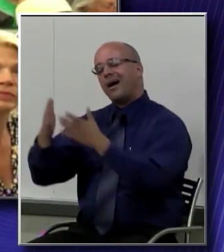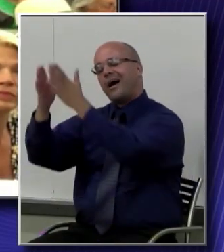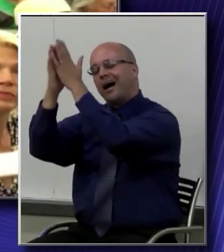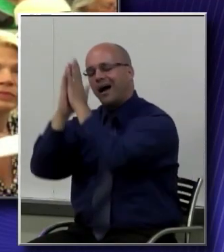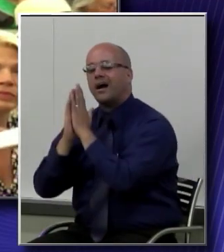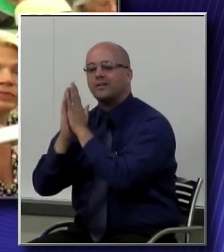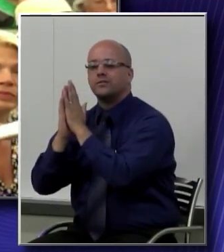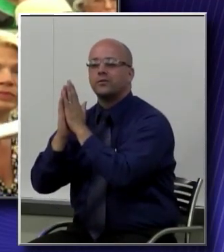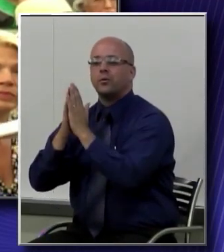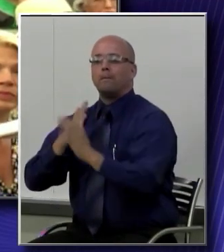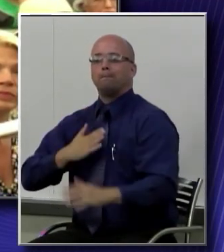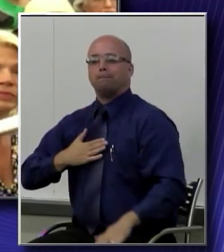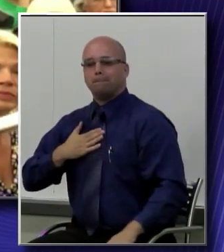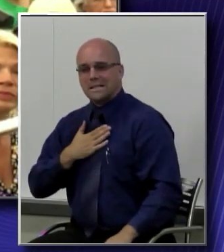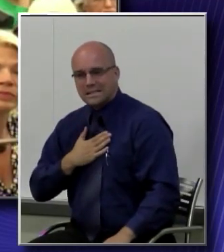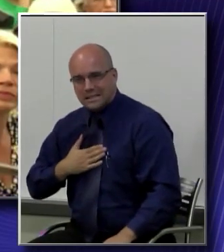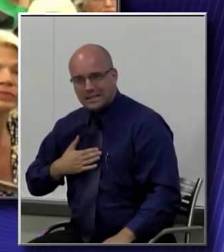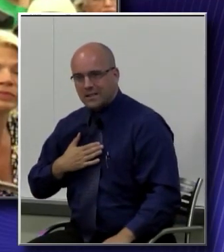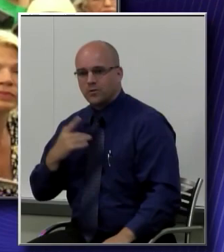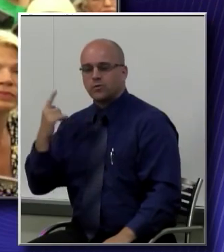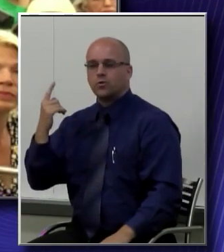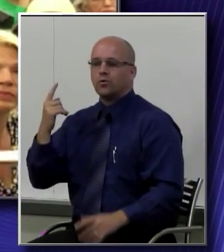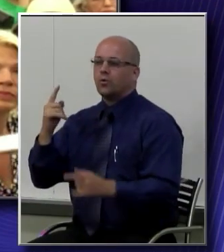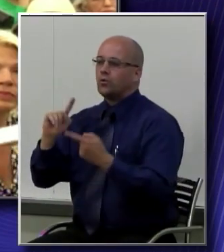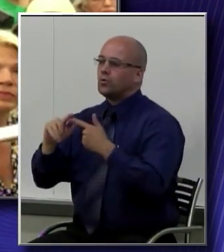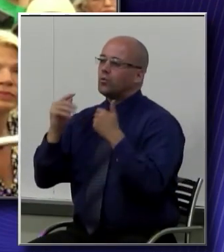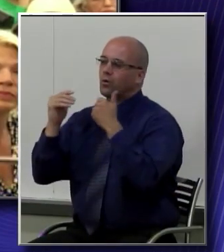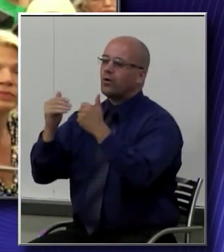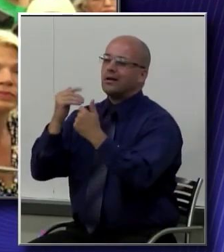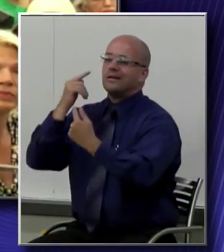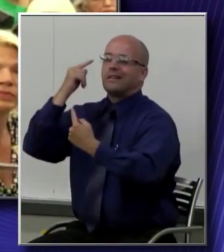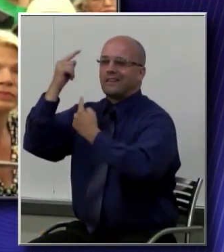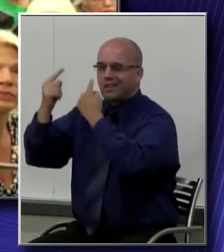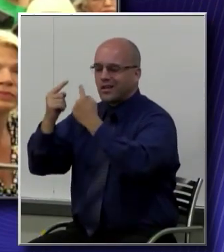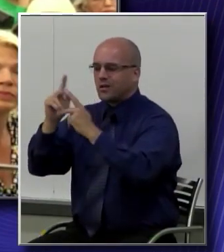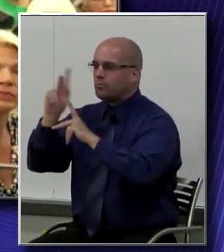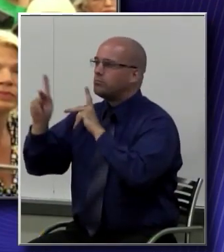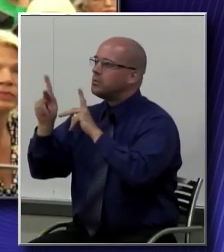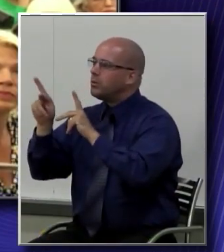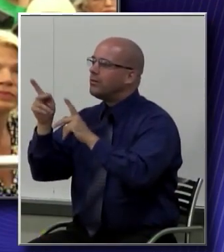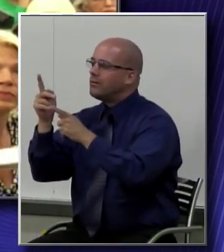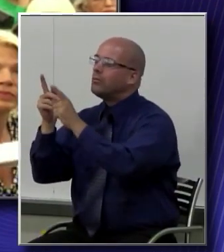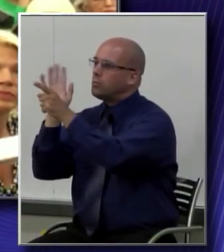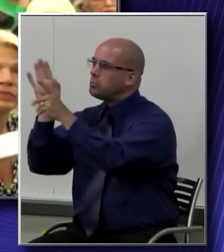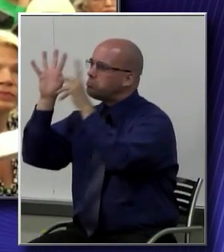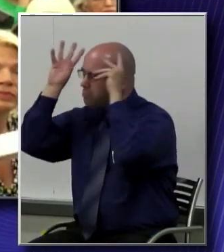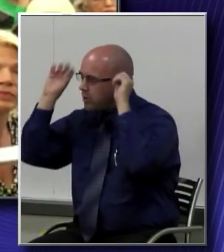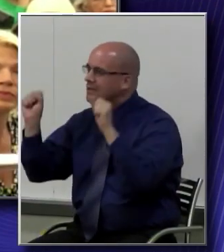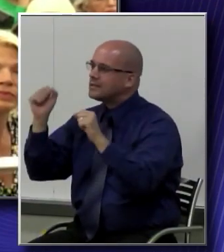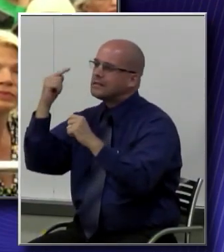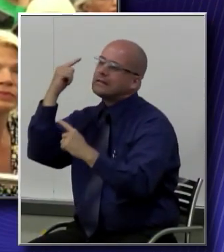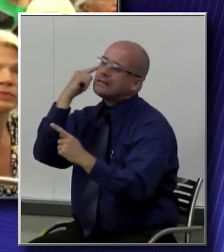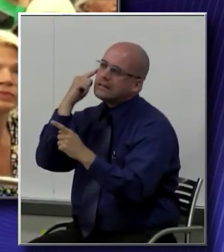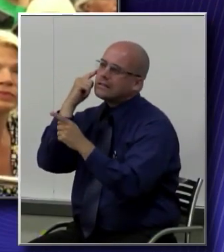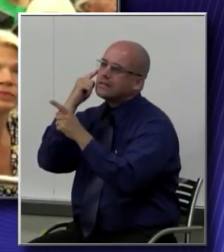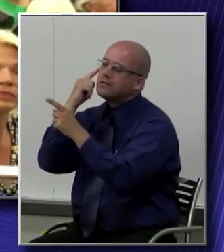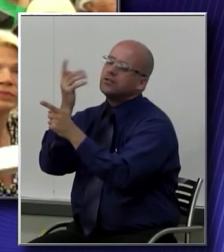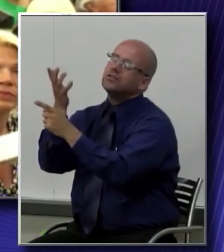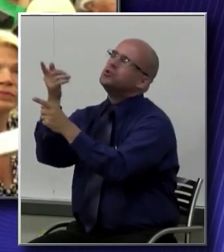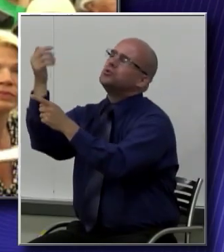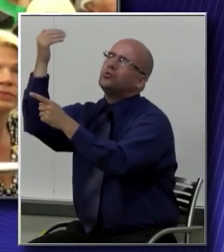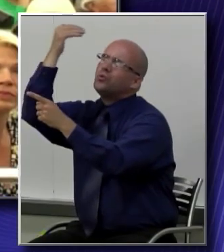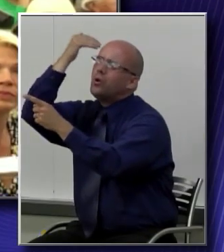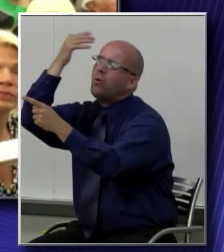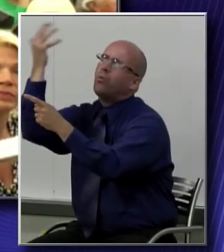please, to inquire with all of the candidates that come before you what they know about